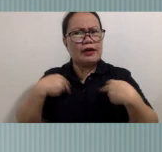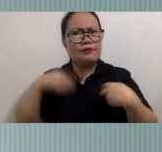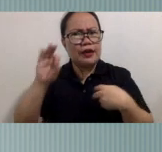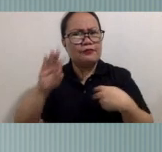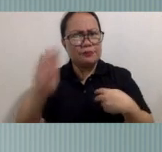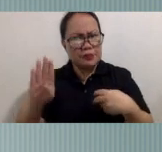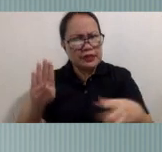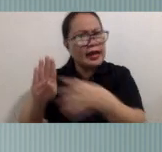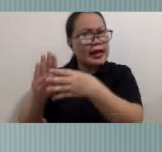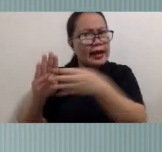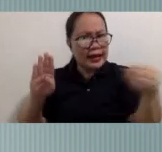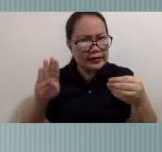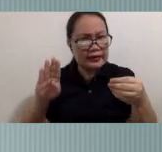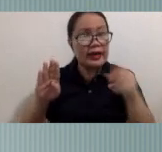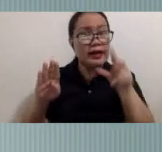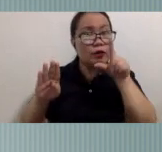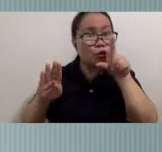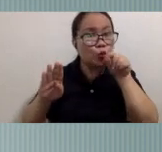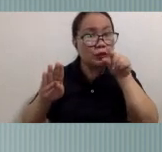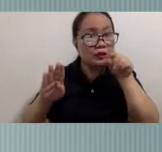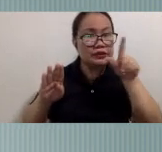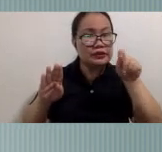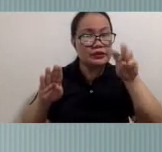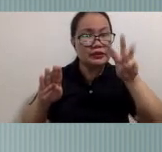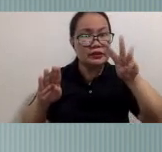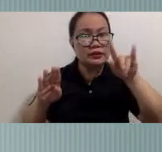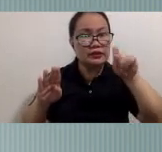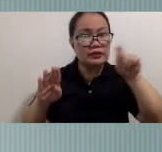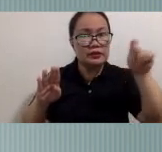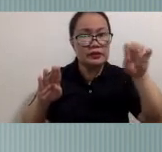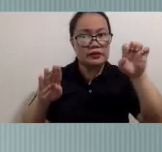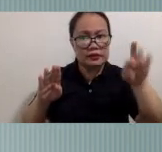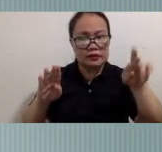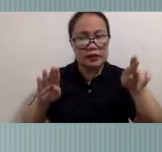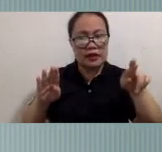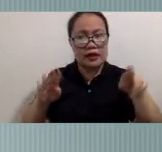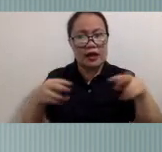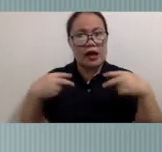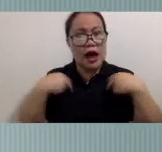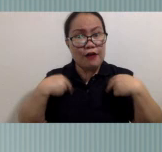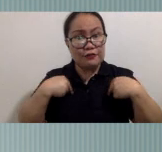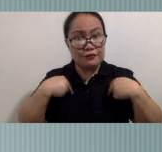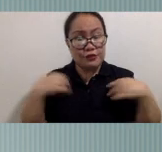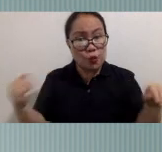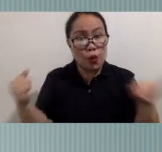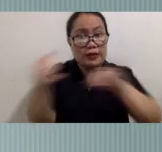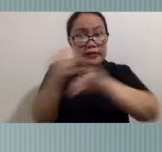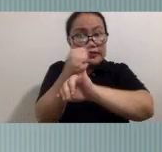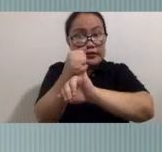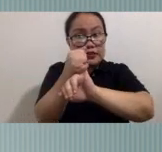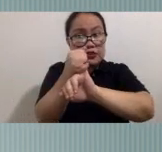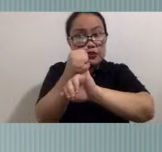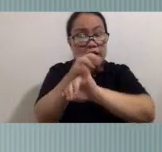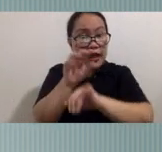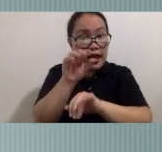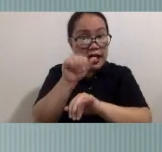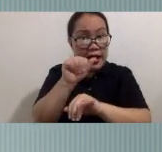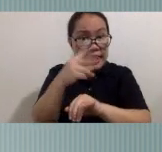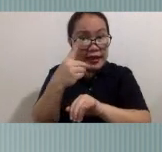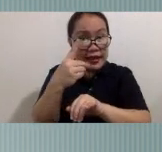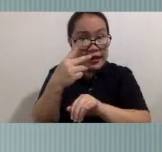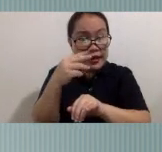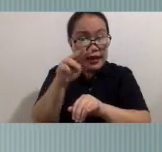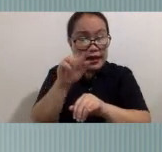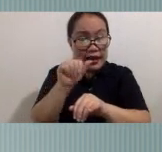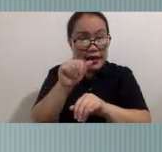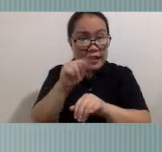and Twitter accounts. So, I have here the word and means intersection. So, pupunta tayo sa